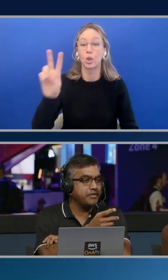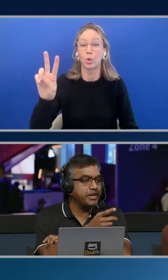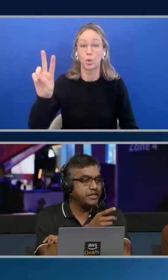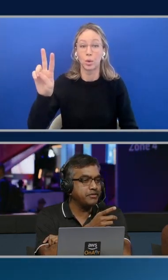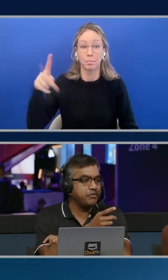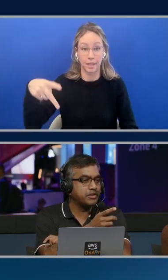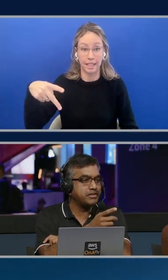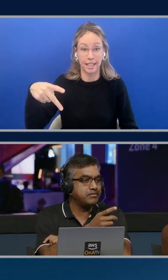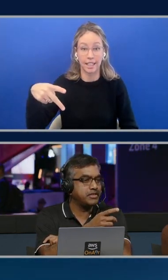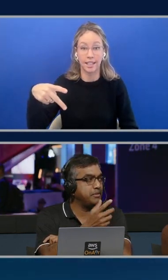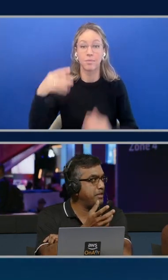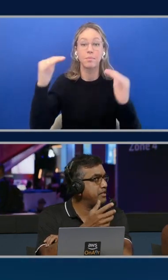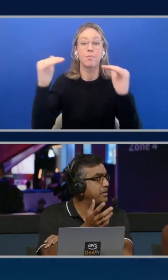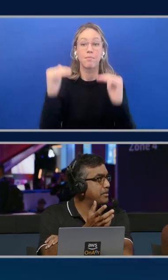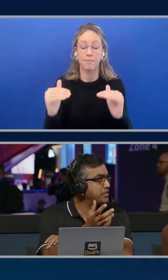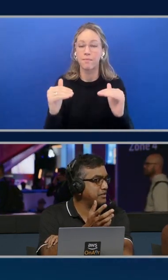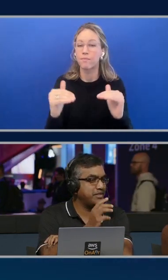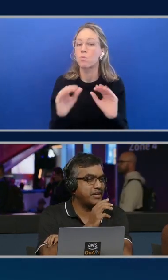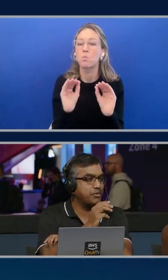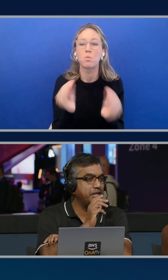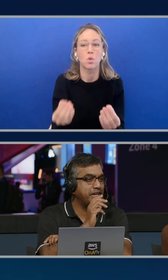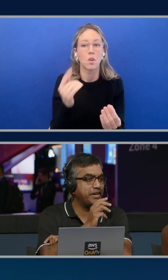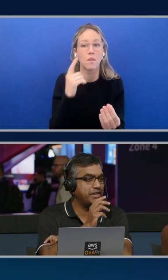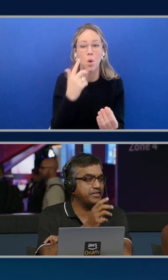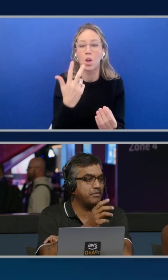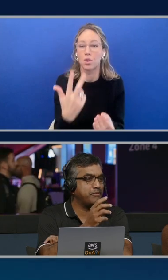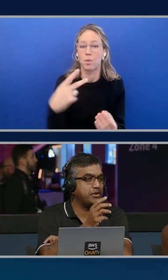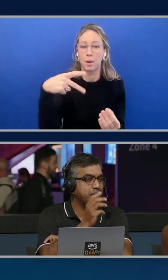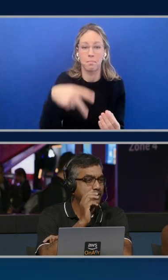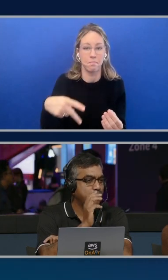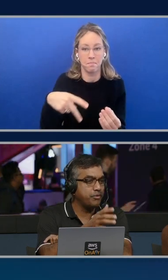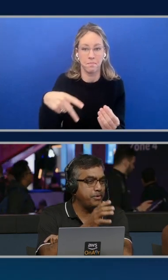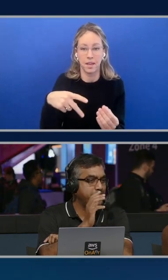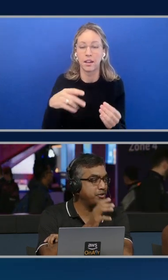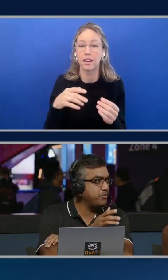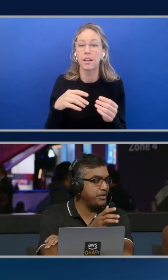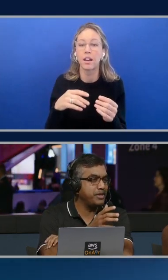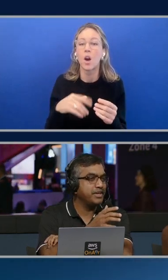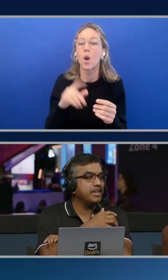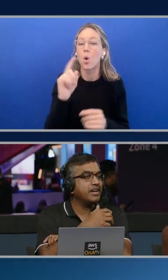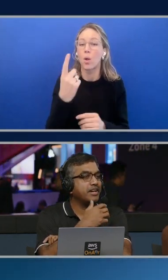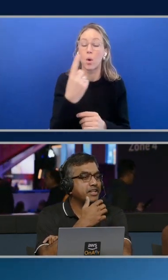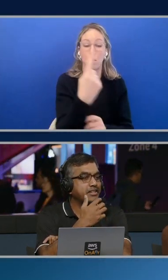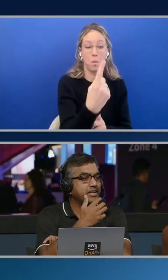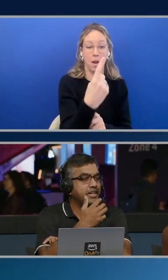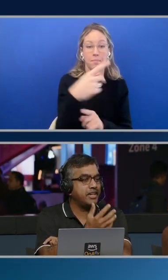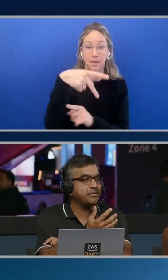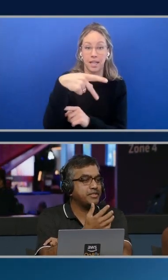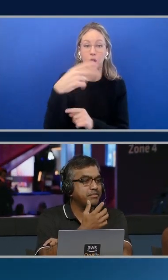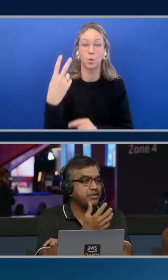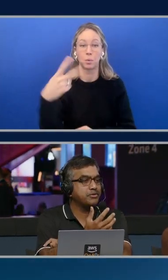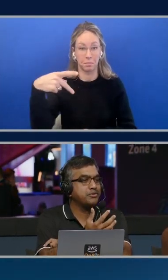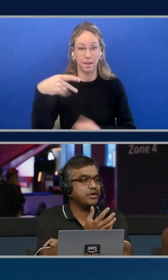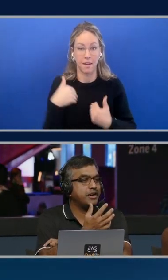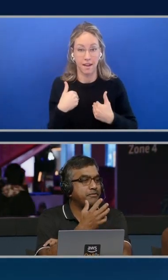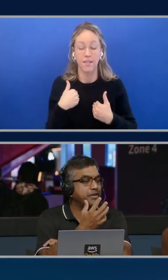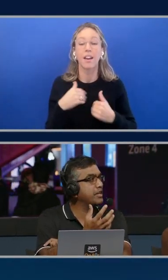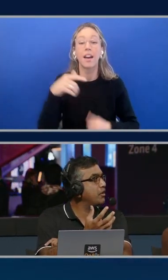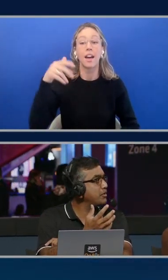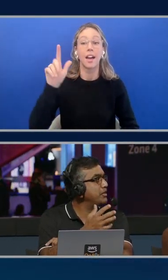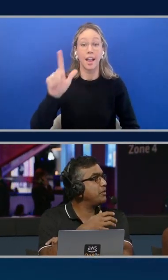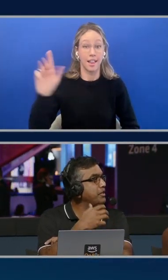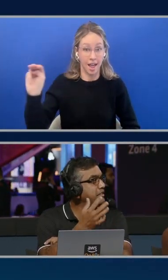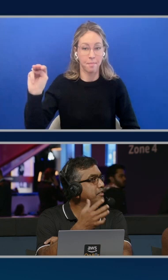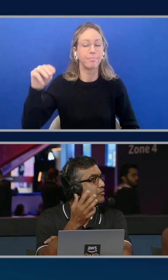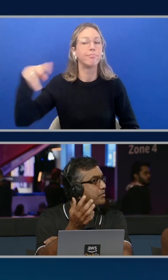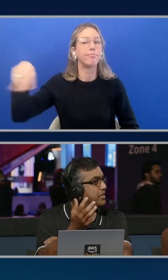not give anything for 3P, third person. Yeah. Like only I gave the example for 1P and 2P. And then the LLM is able to figure